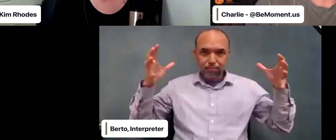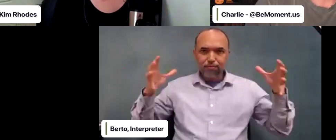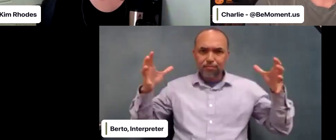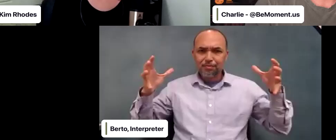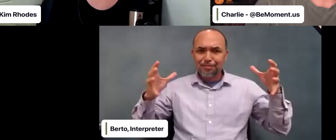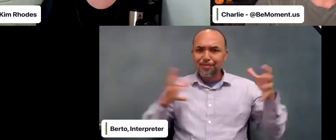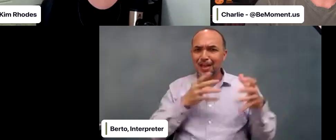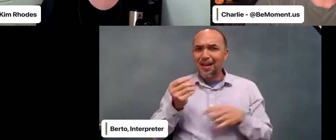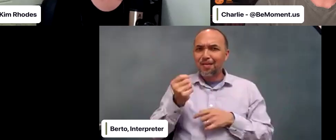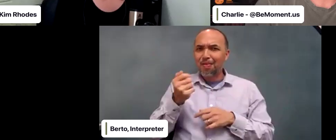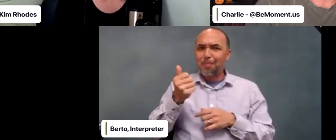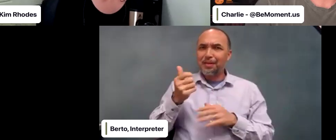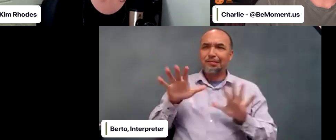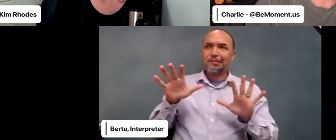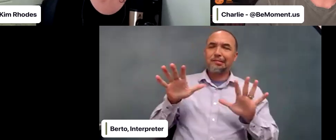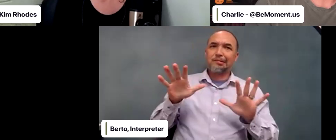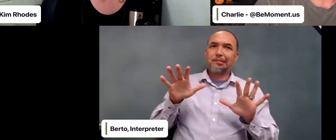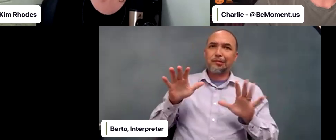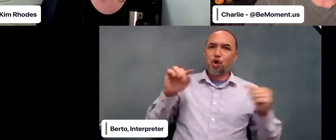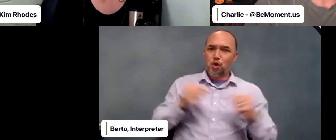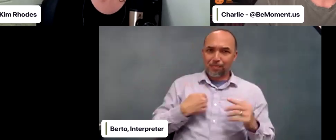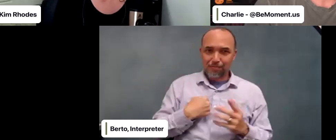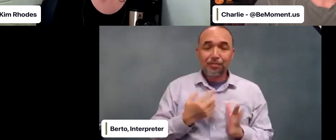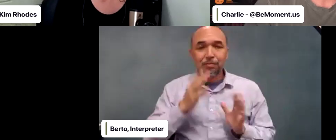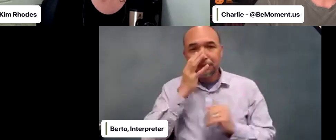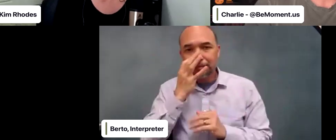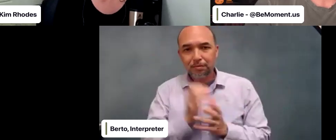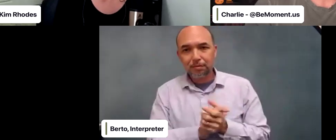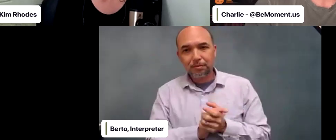crippling. So the